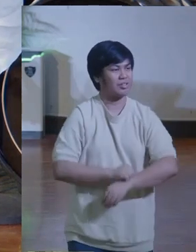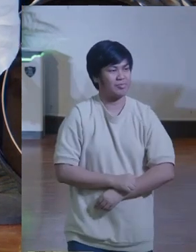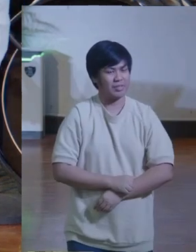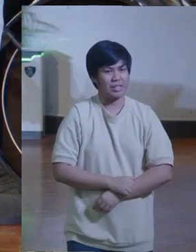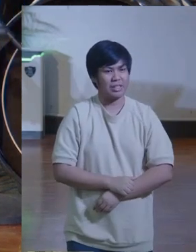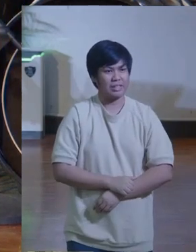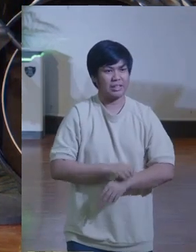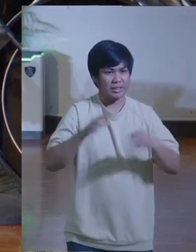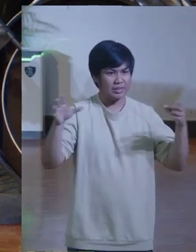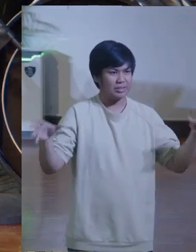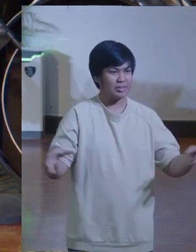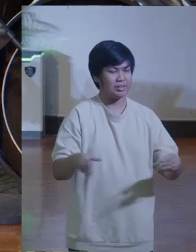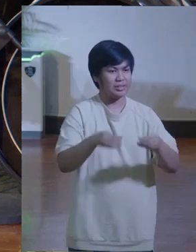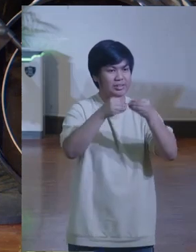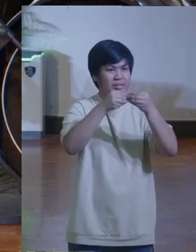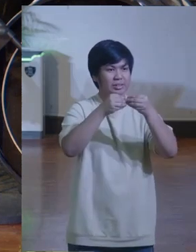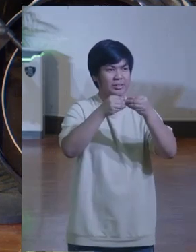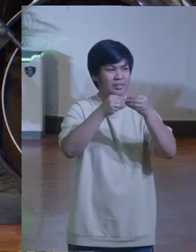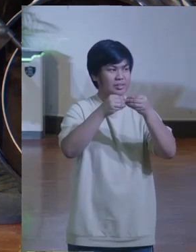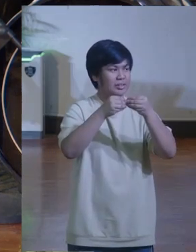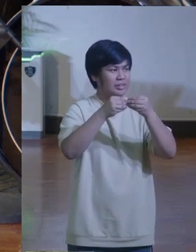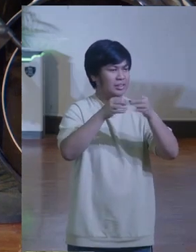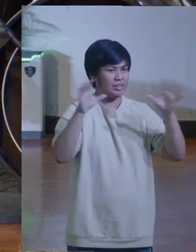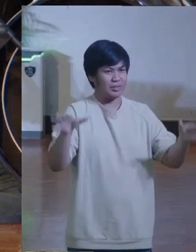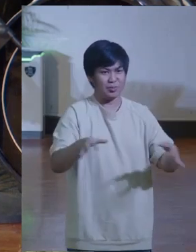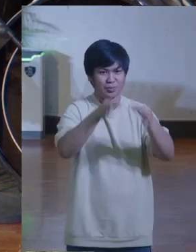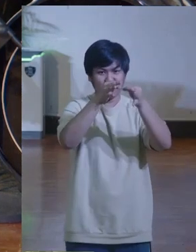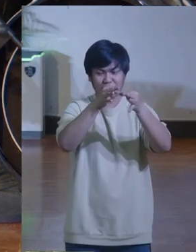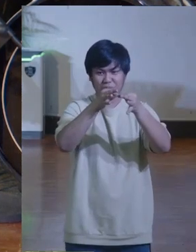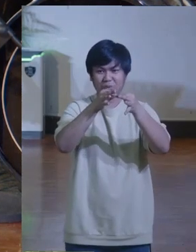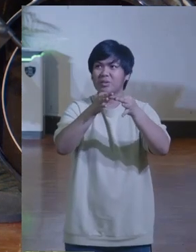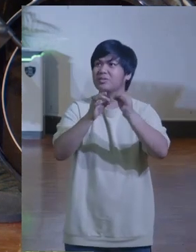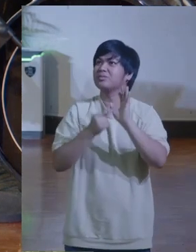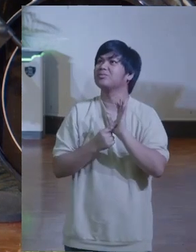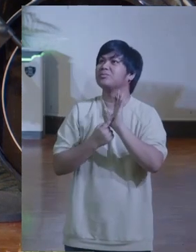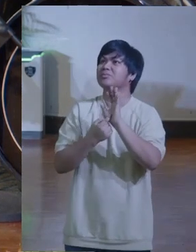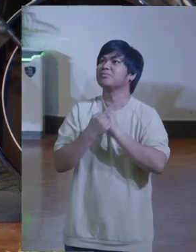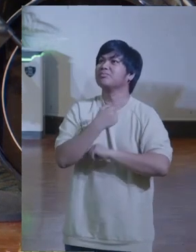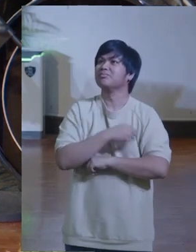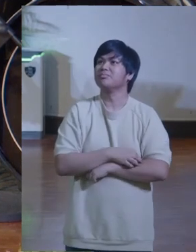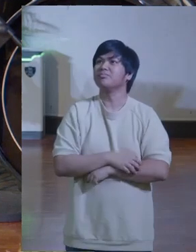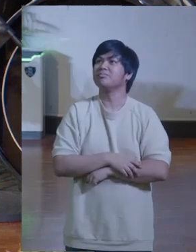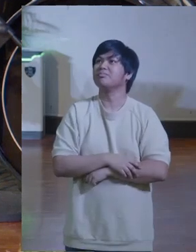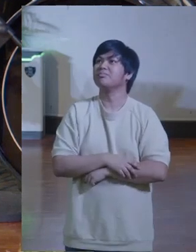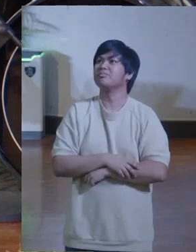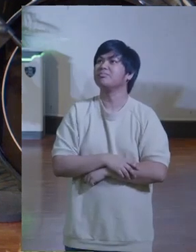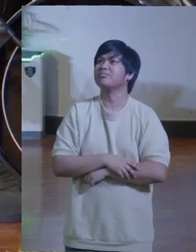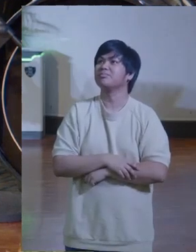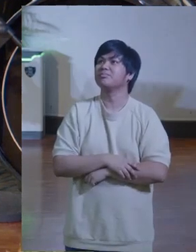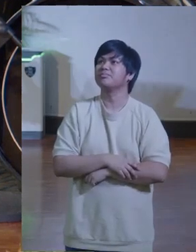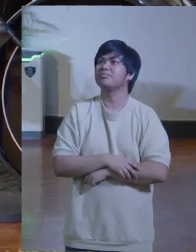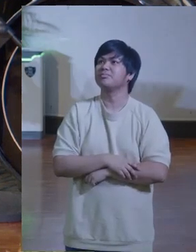Yung propitiation through the Mass. Next slide, please.